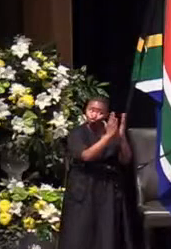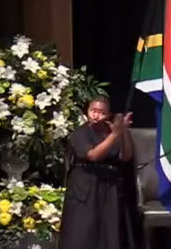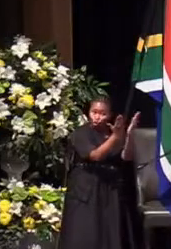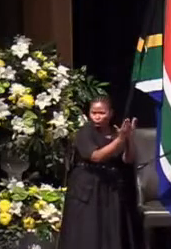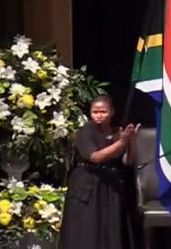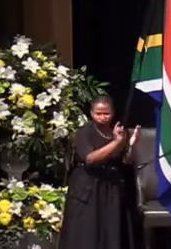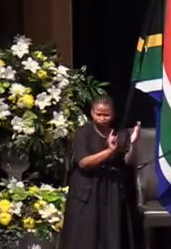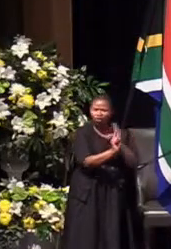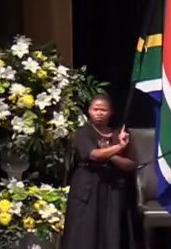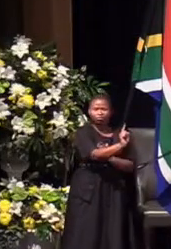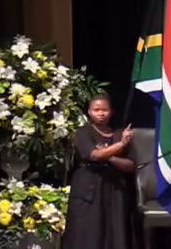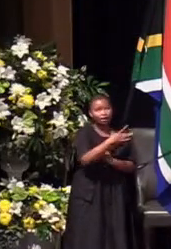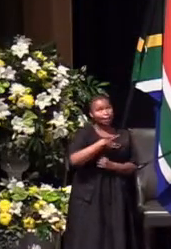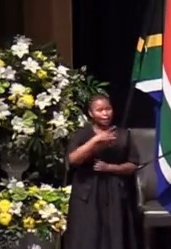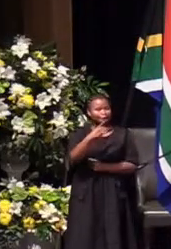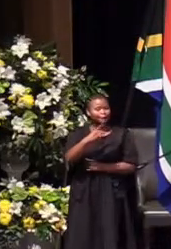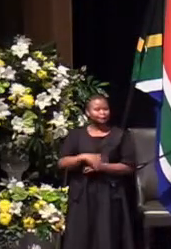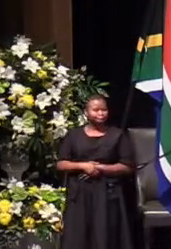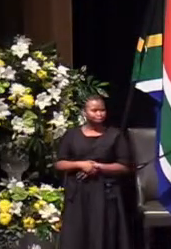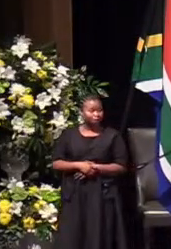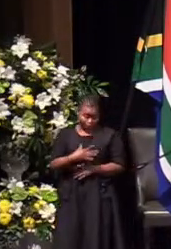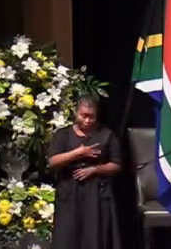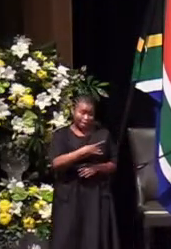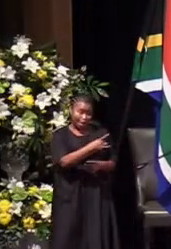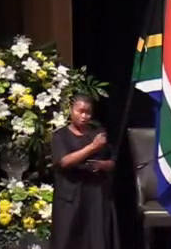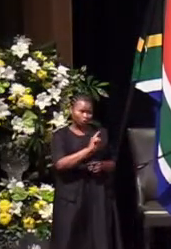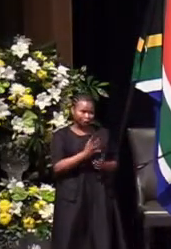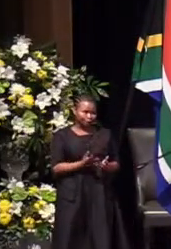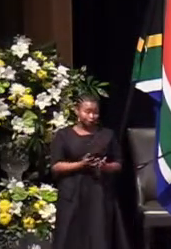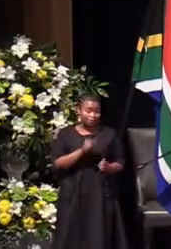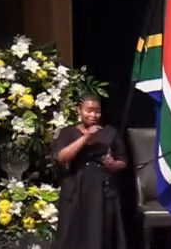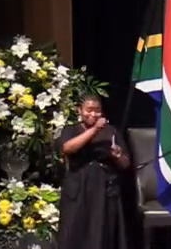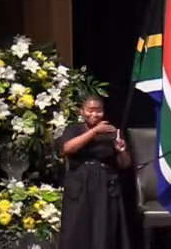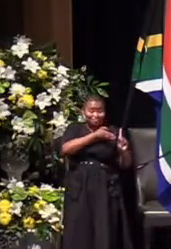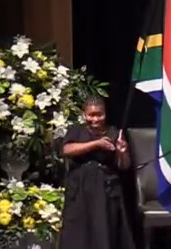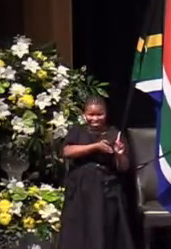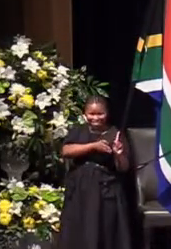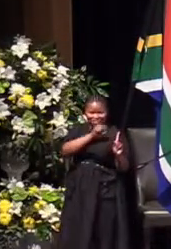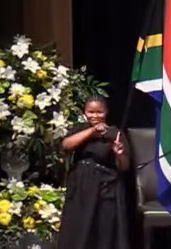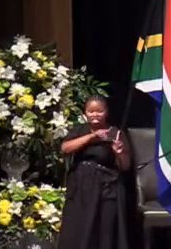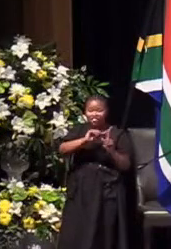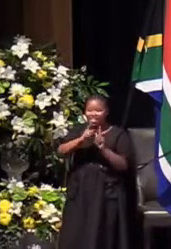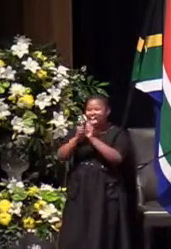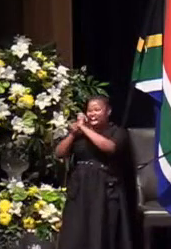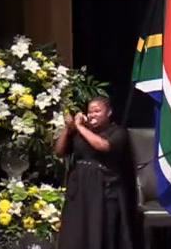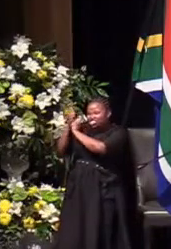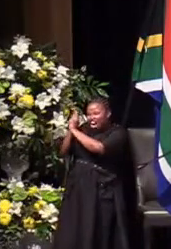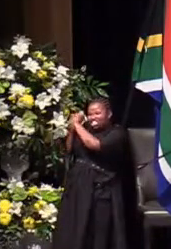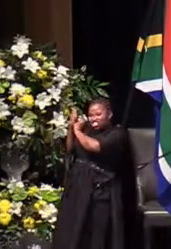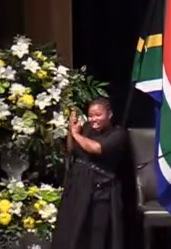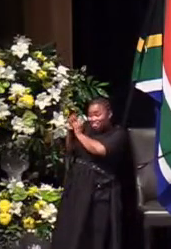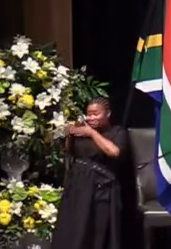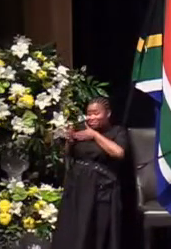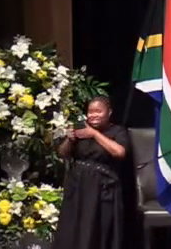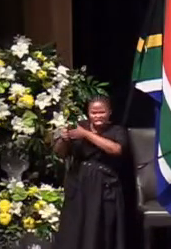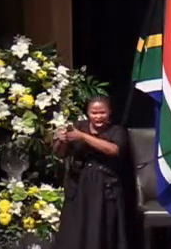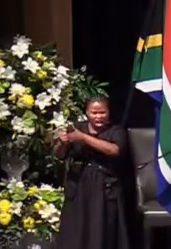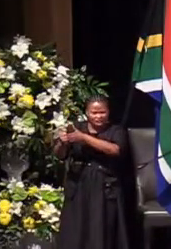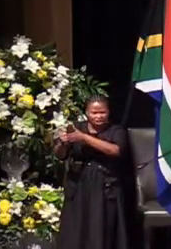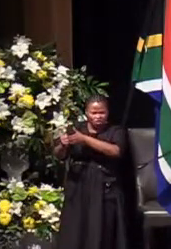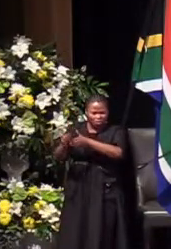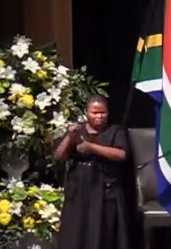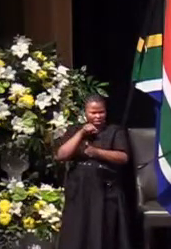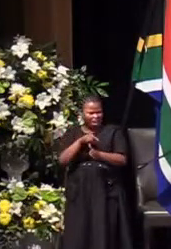they have gone to that I like that and I like that he also is a traditional leader you don't